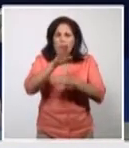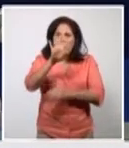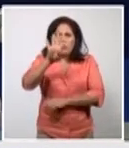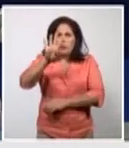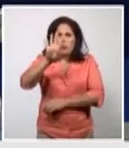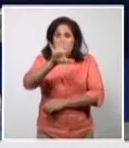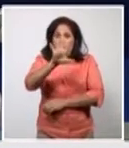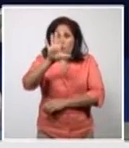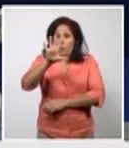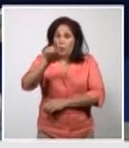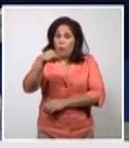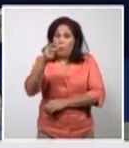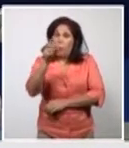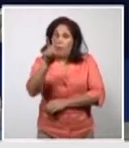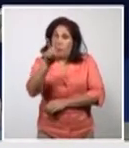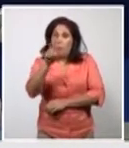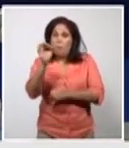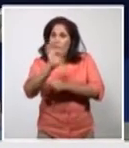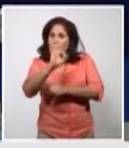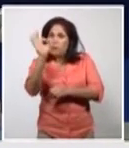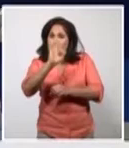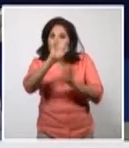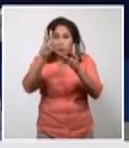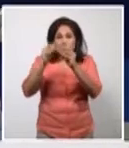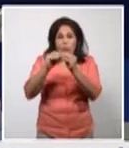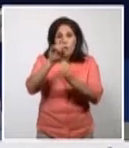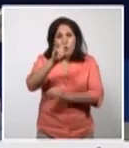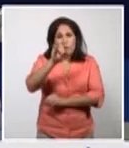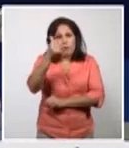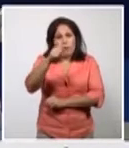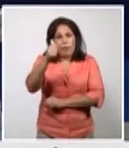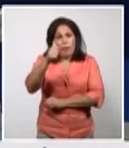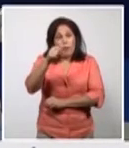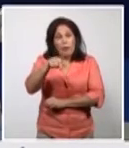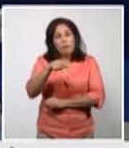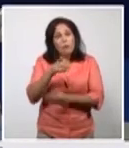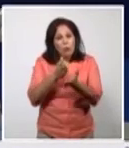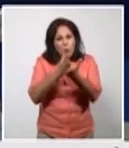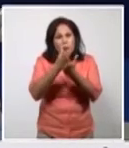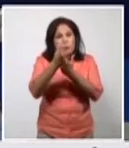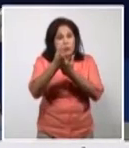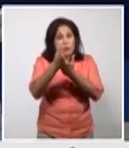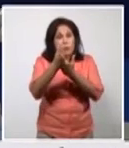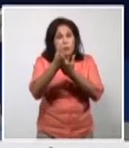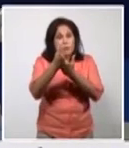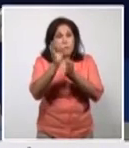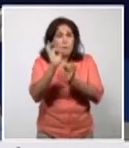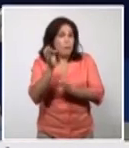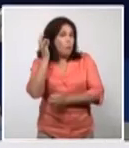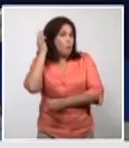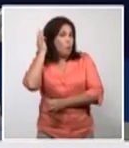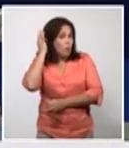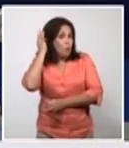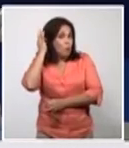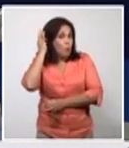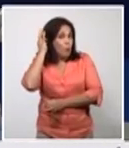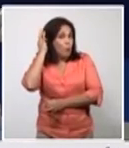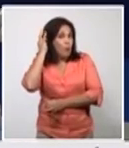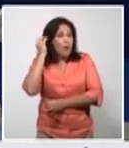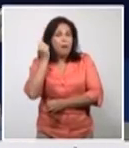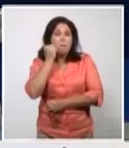22 cases, the female sex was 12, that's 54.5 for a cumulative